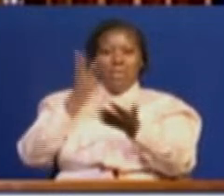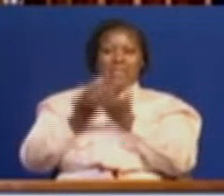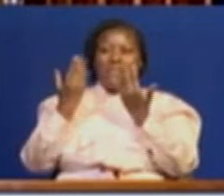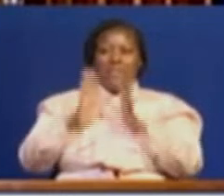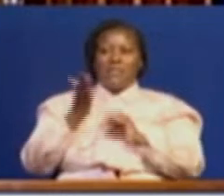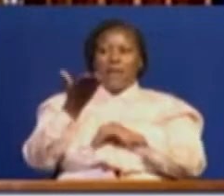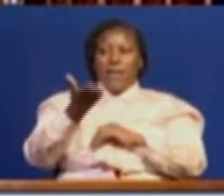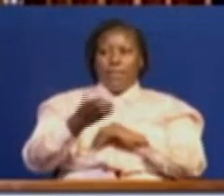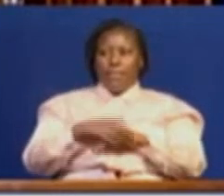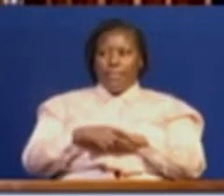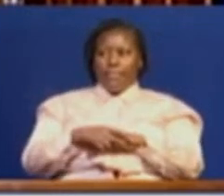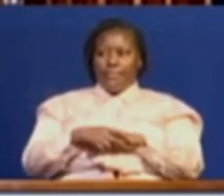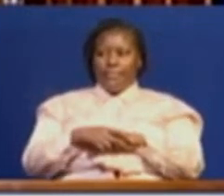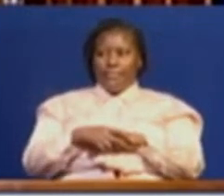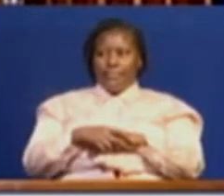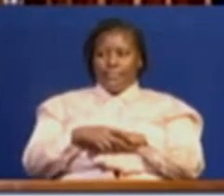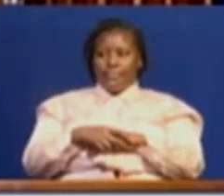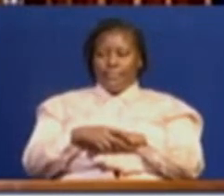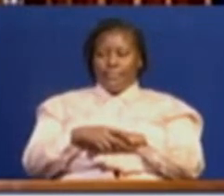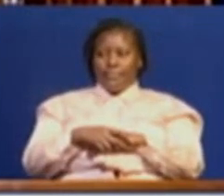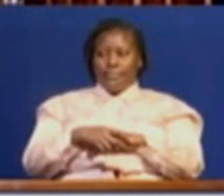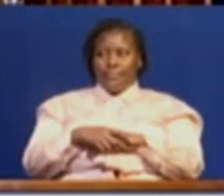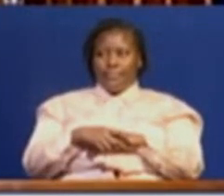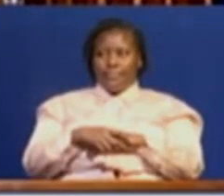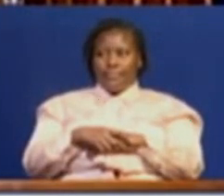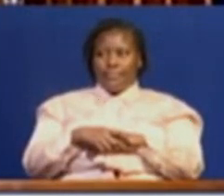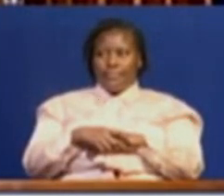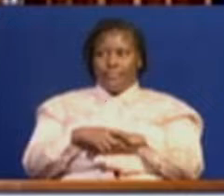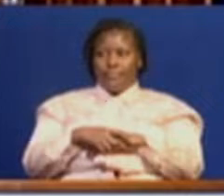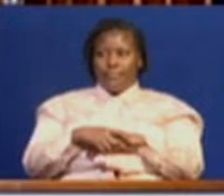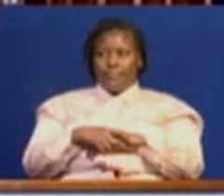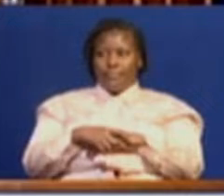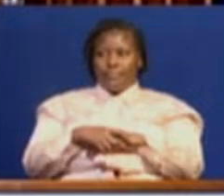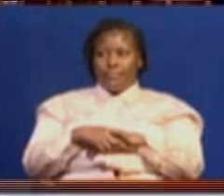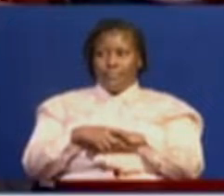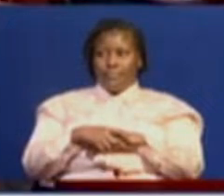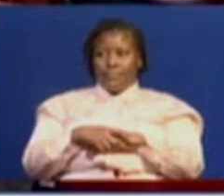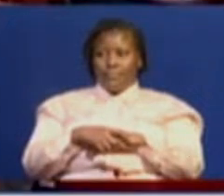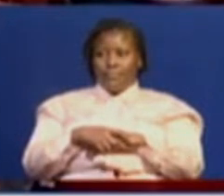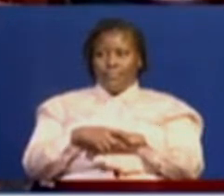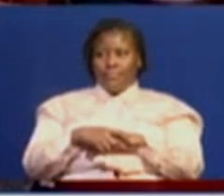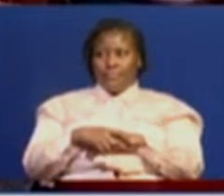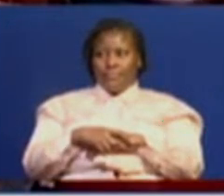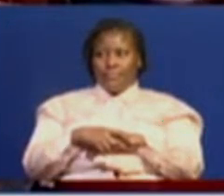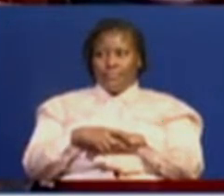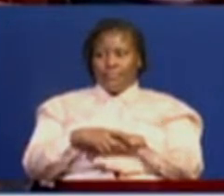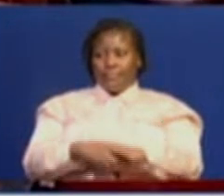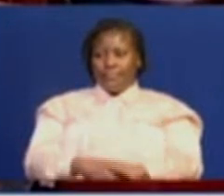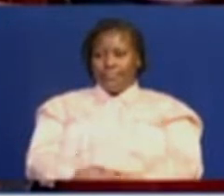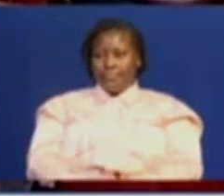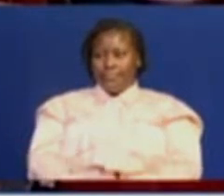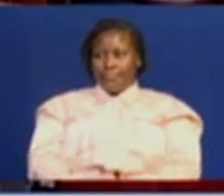just witnessed? ng'ombe